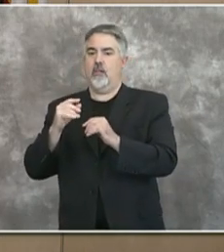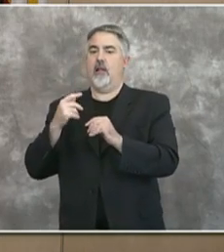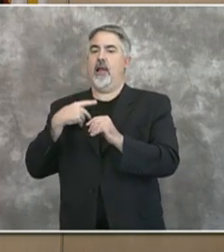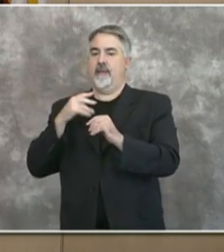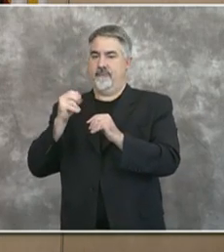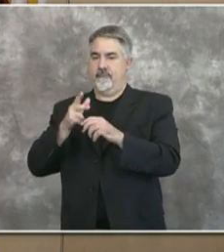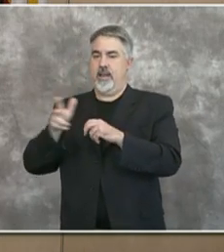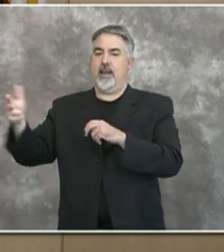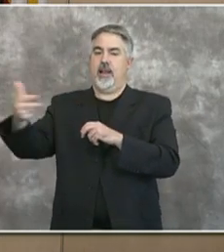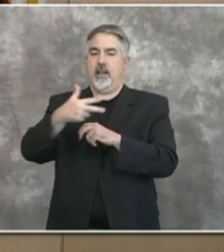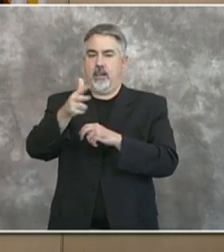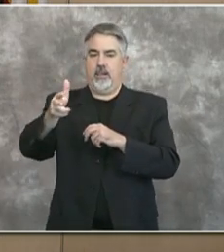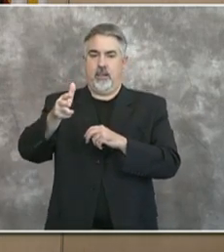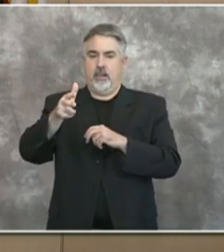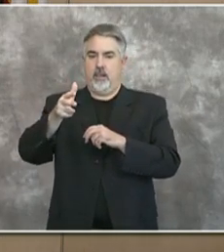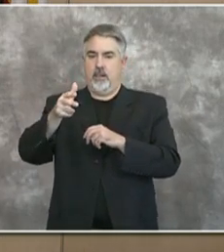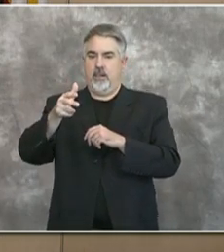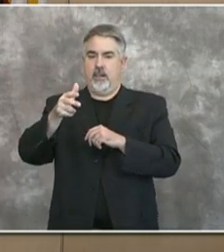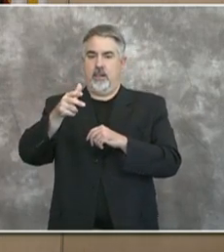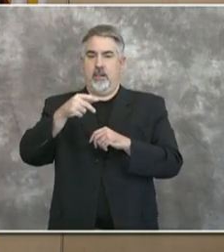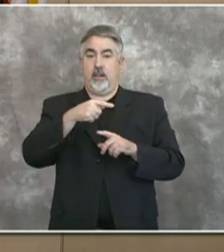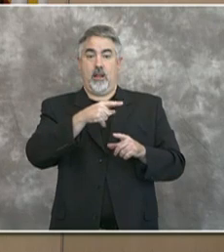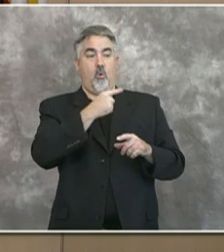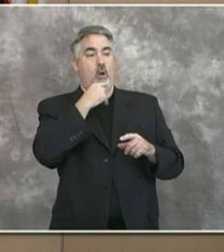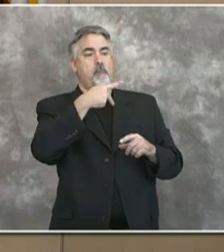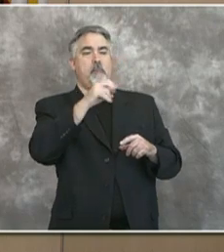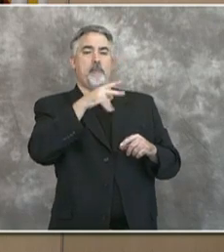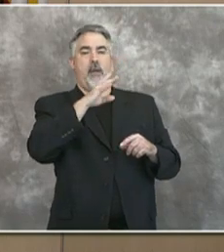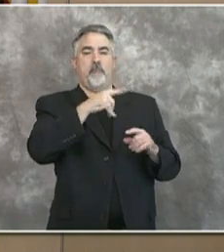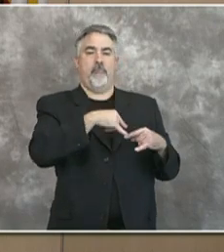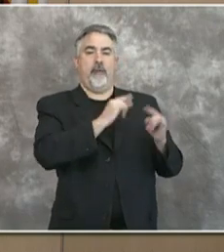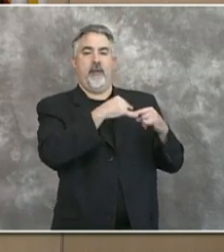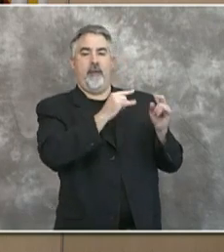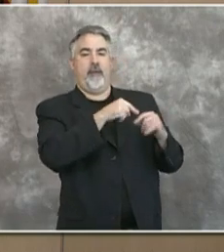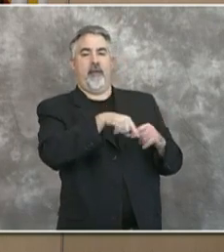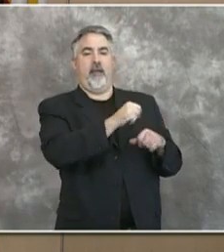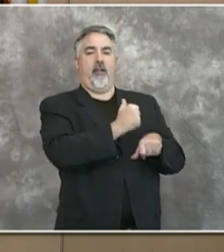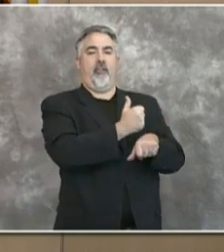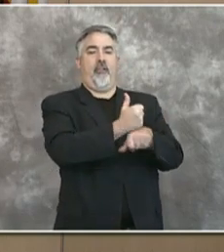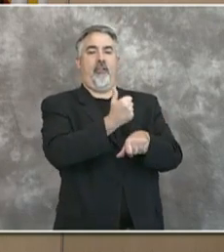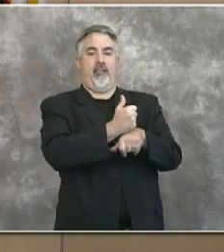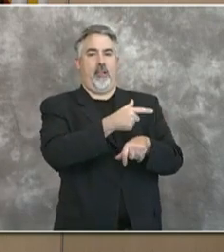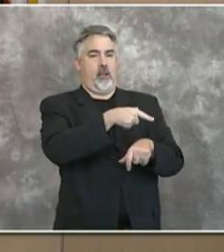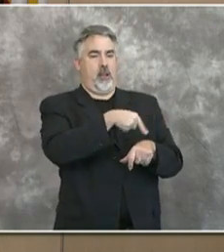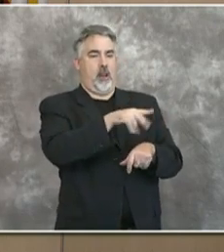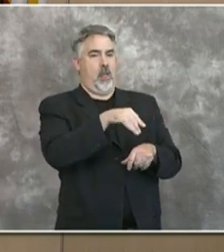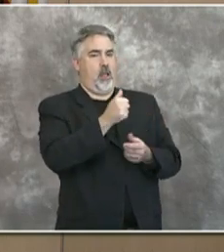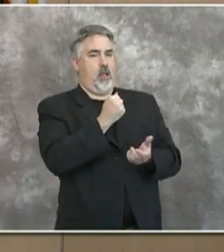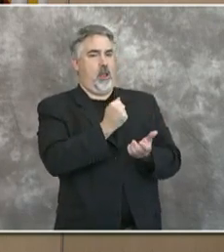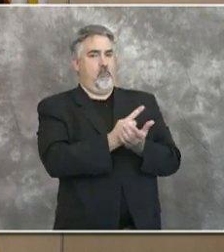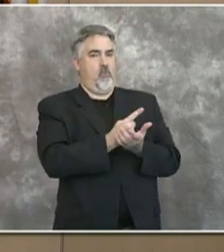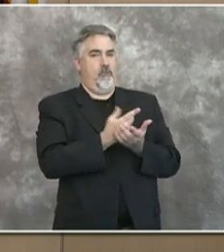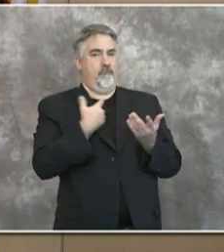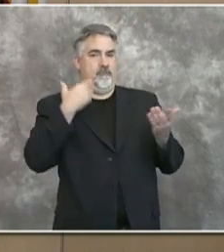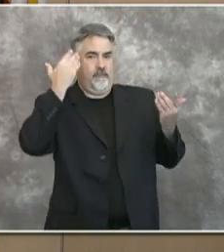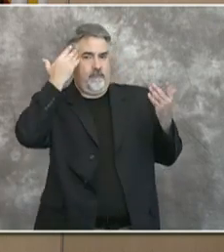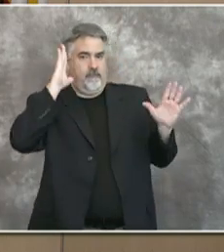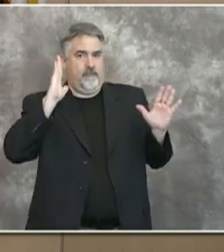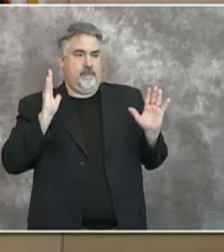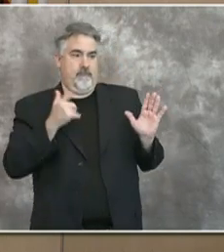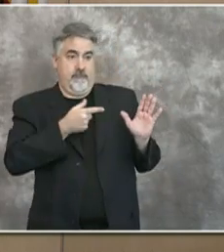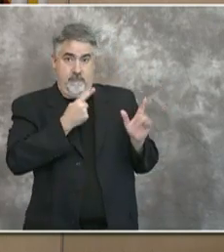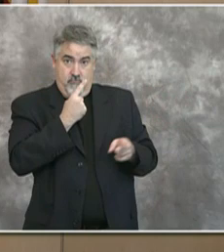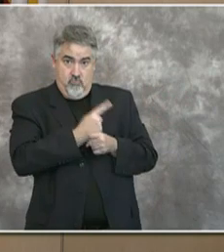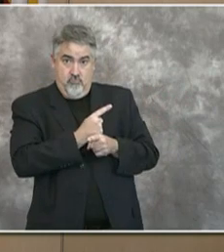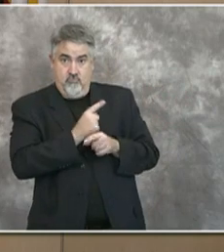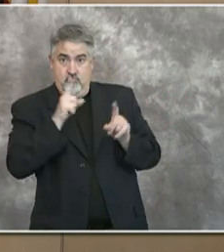depending upon the hot spots that we've identified for testing. So the question is, How would you get an